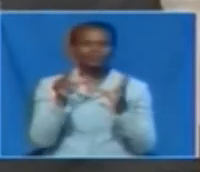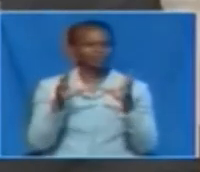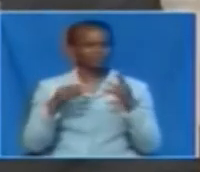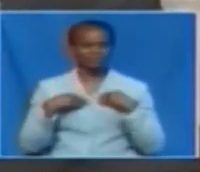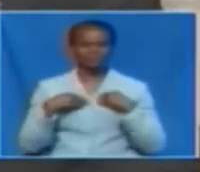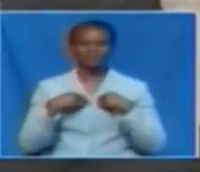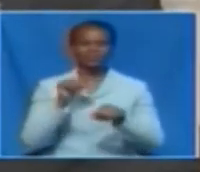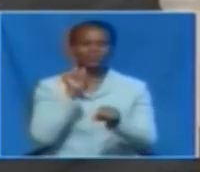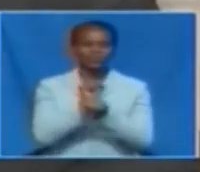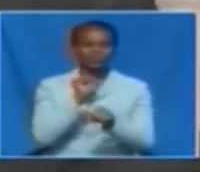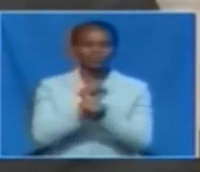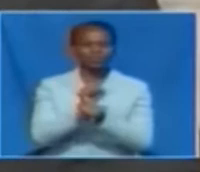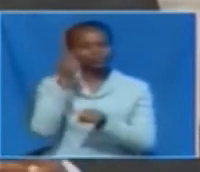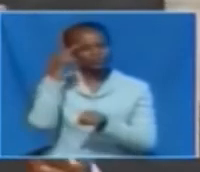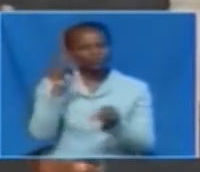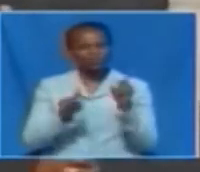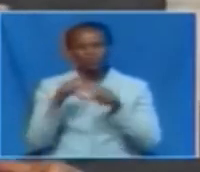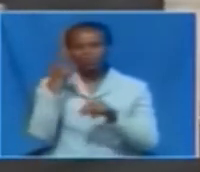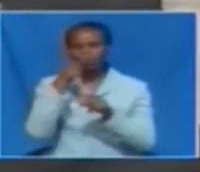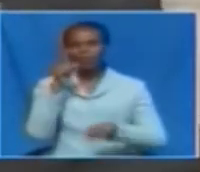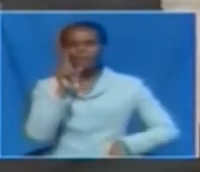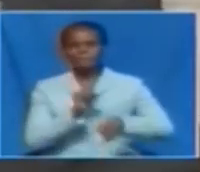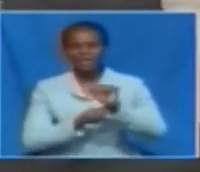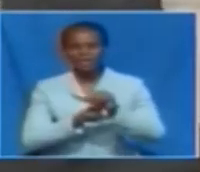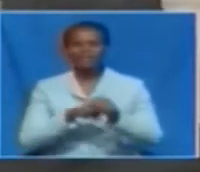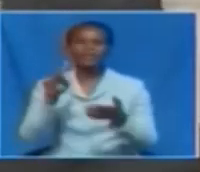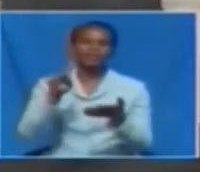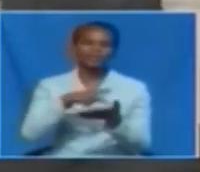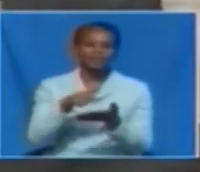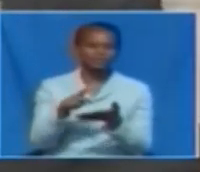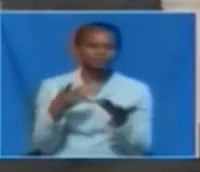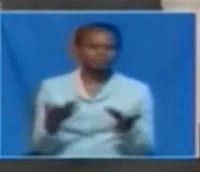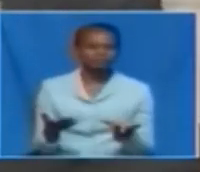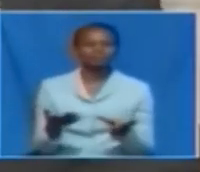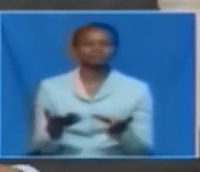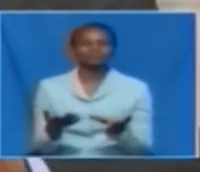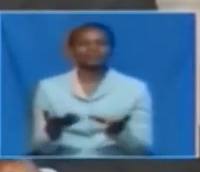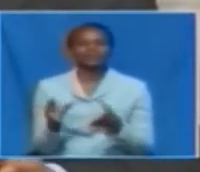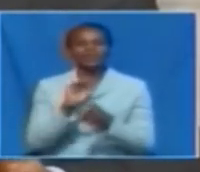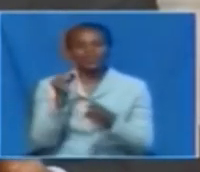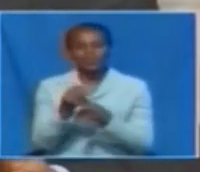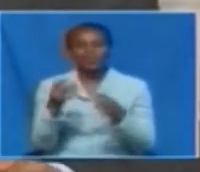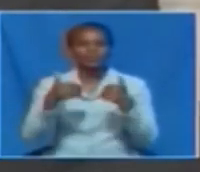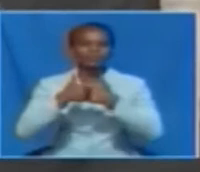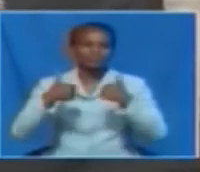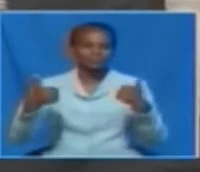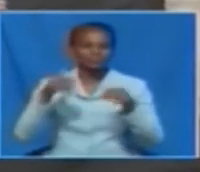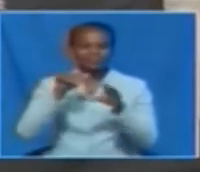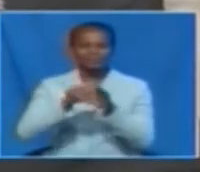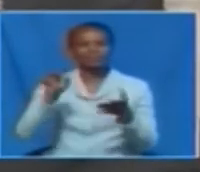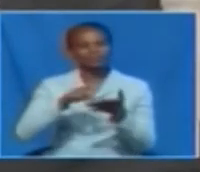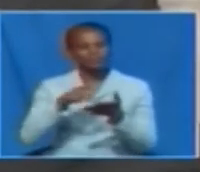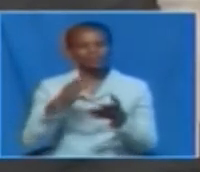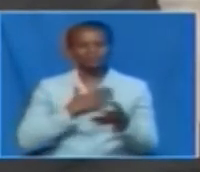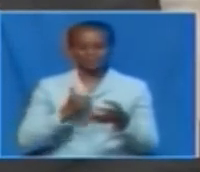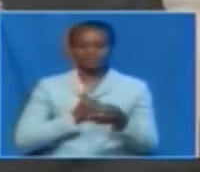of those that are either expelled or outside the party as a division within the party. I just want